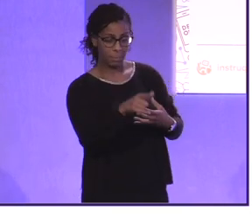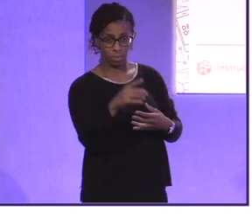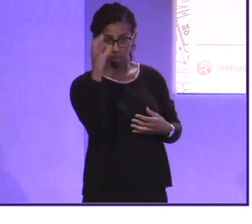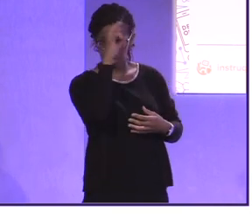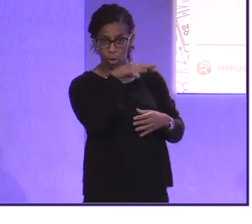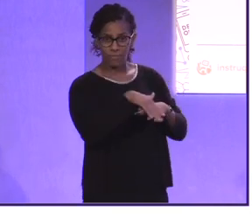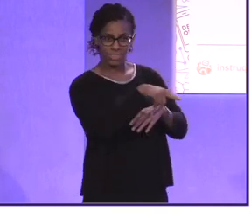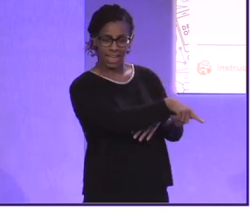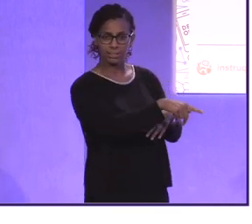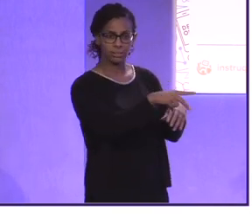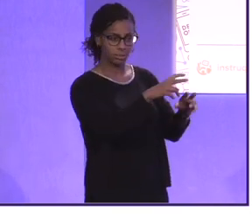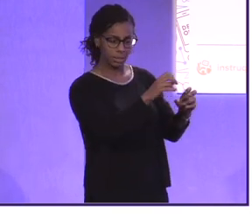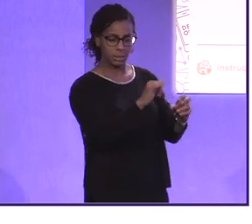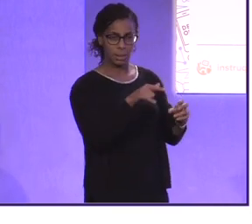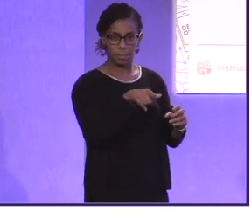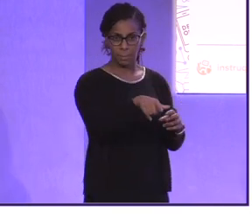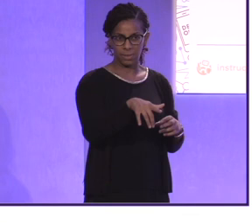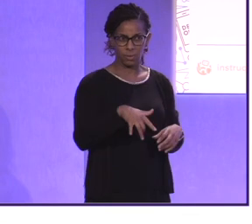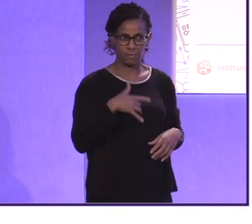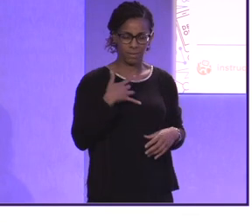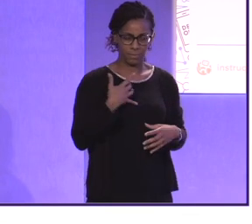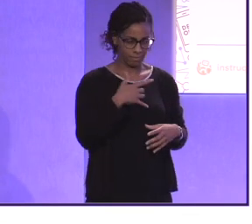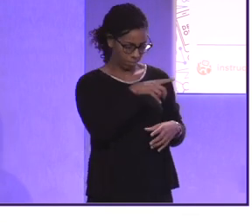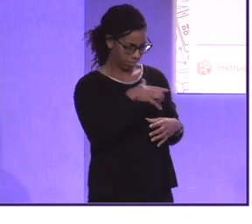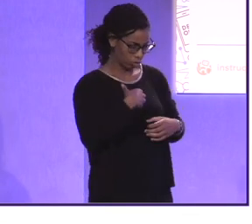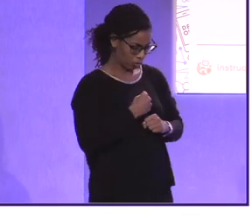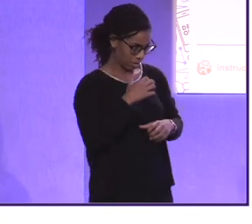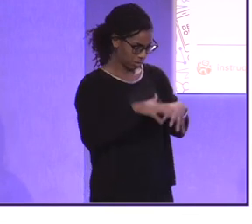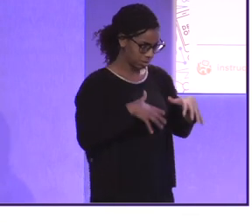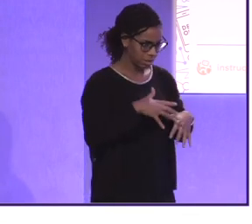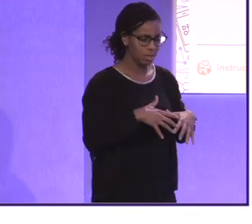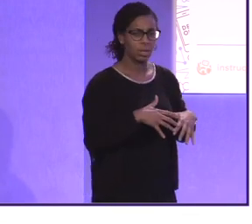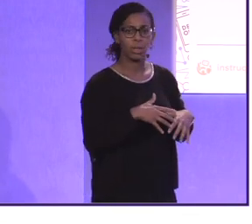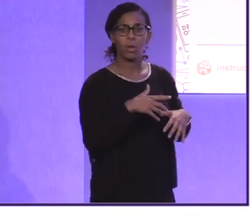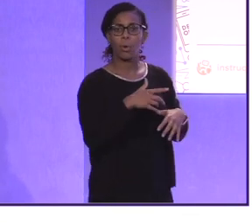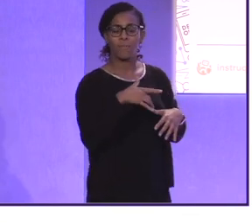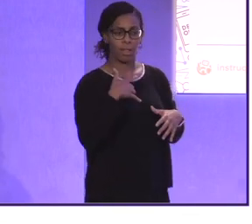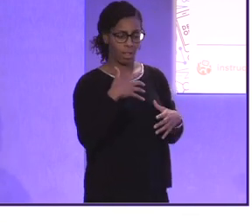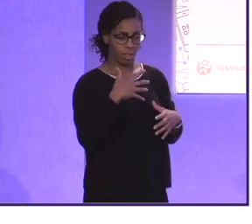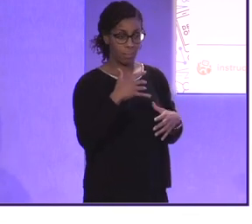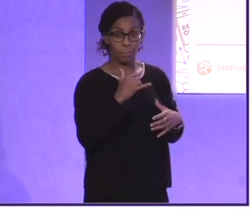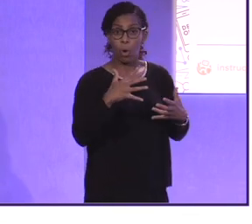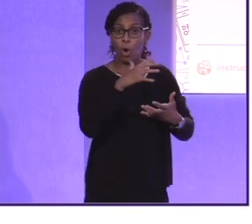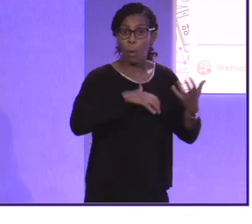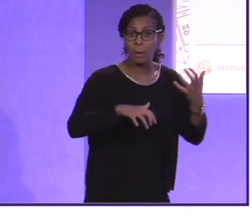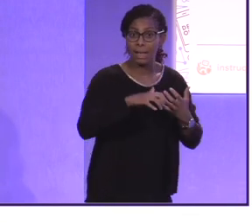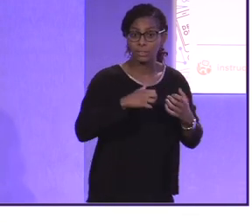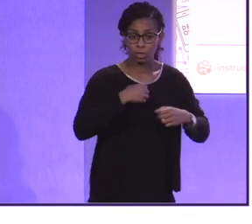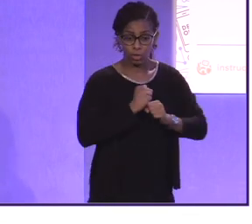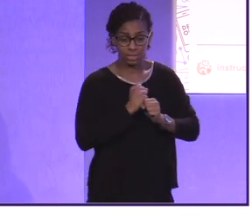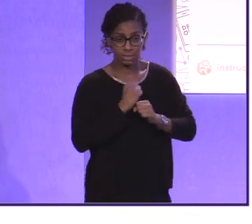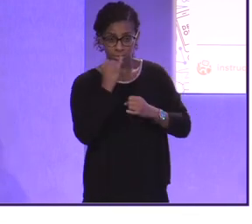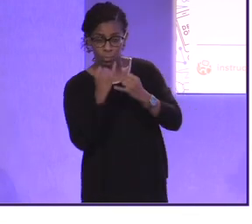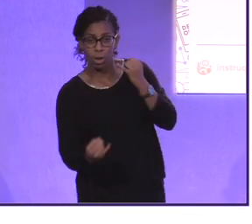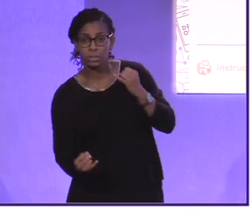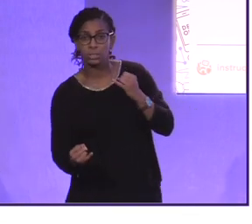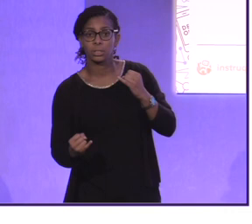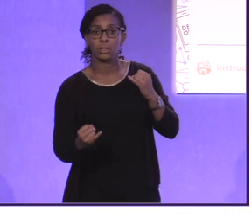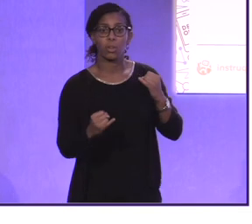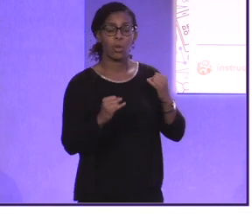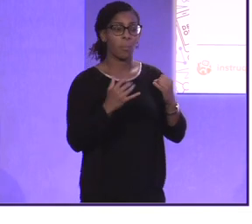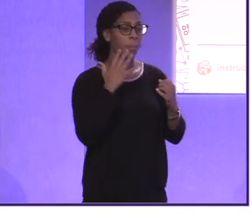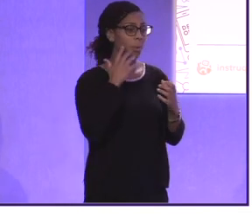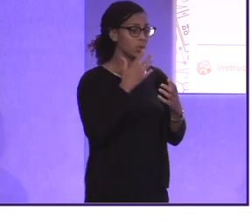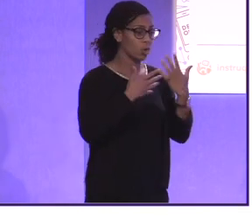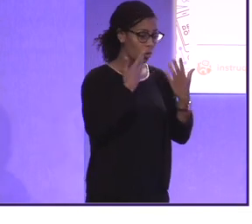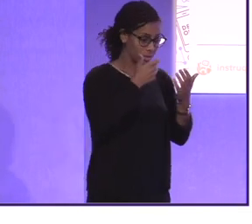might be they might be not that stressed. Then they get to know how complex this is. Stress goes up. Stress goes down when the story is written, but then it might go up again when they're like, oh, I